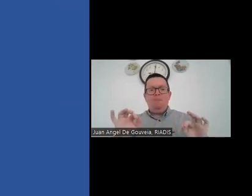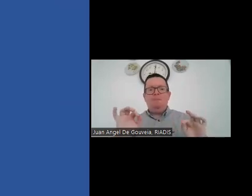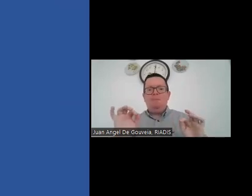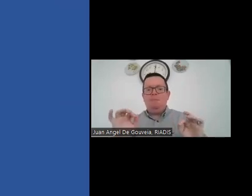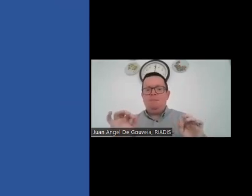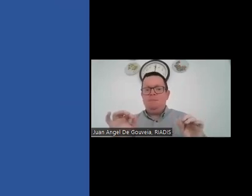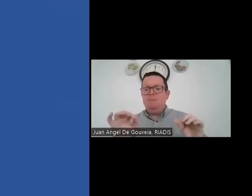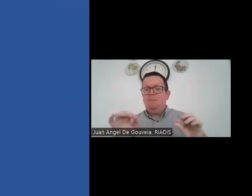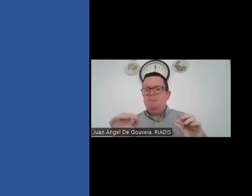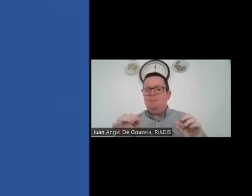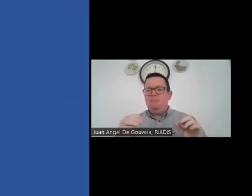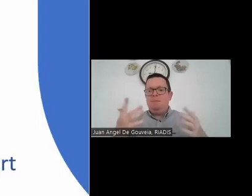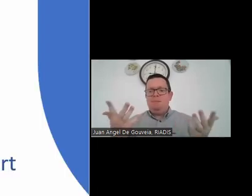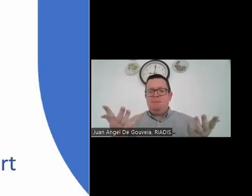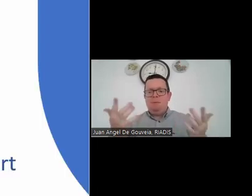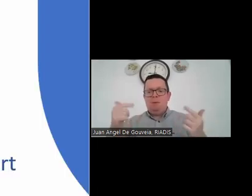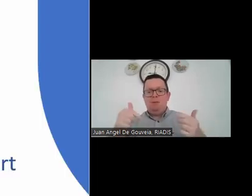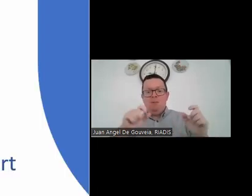Next, please.